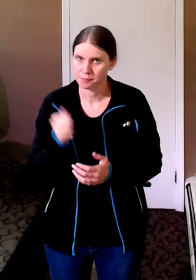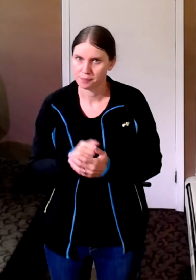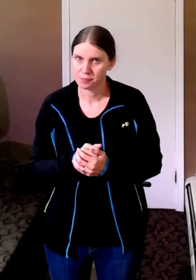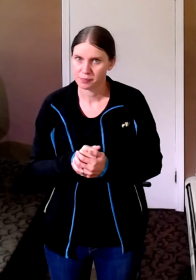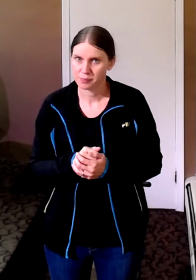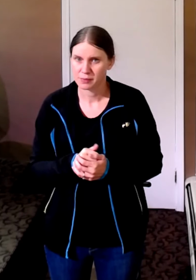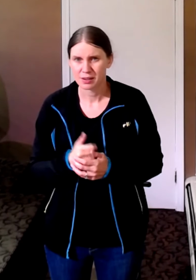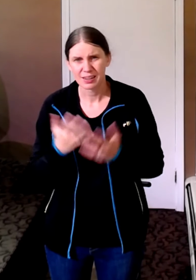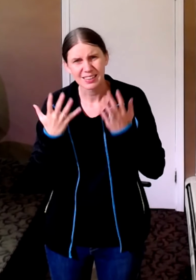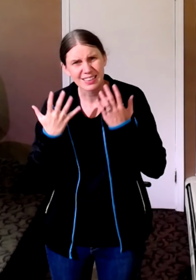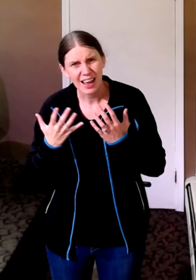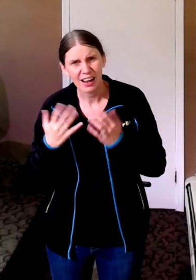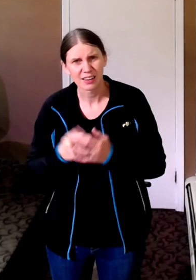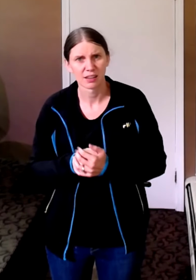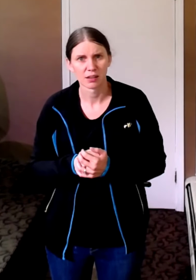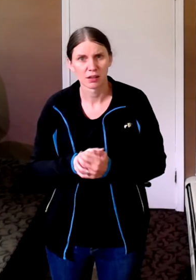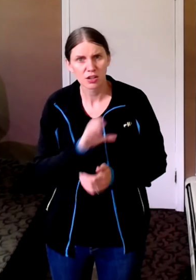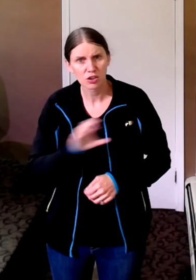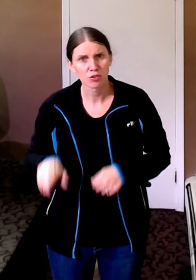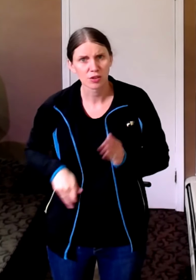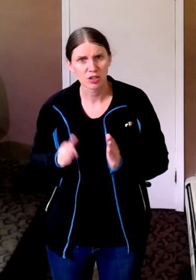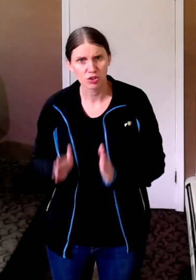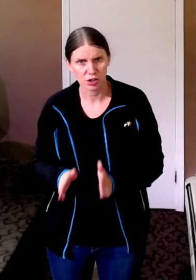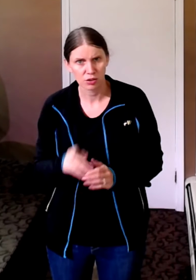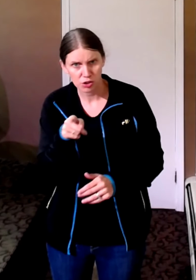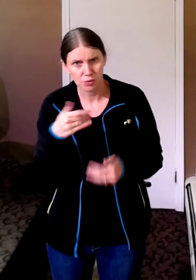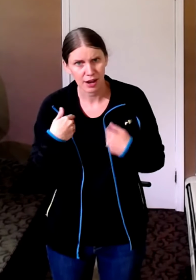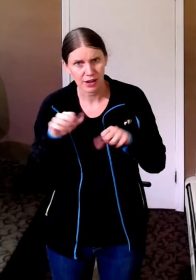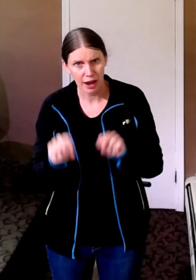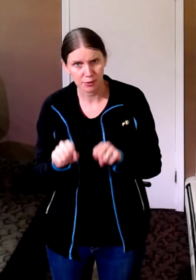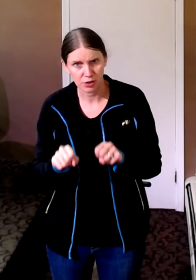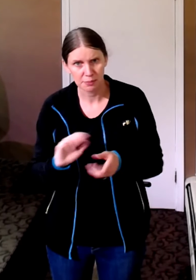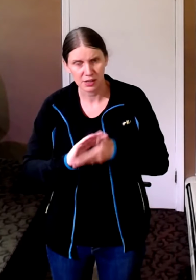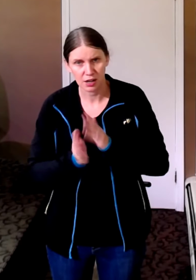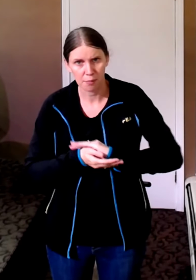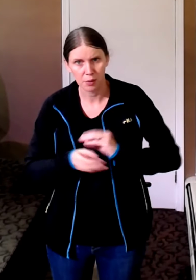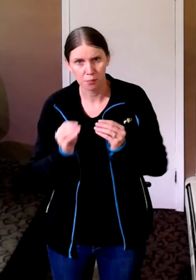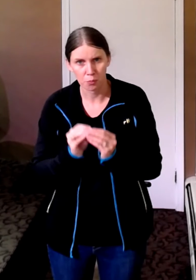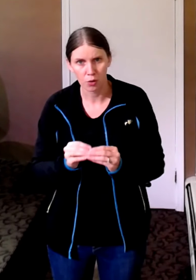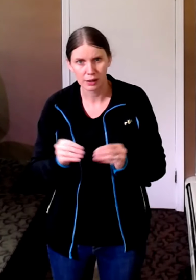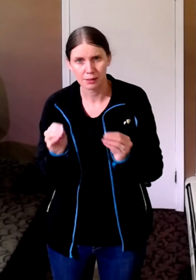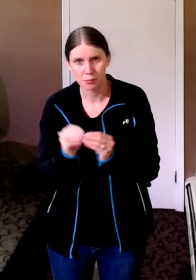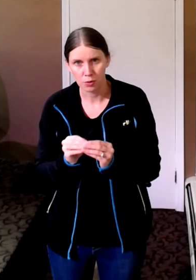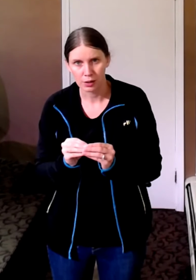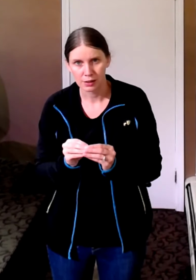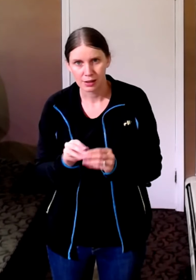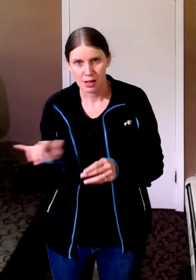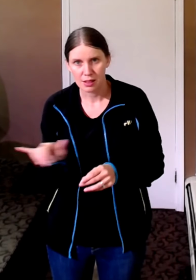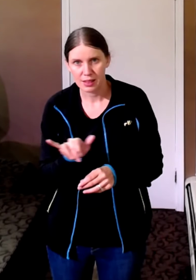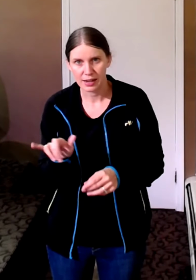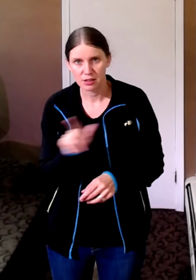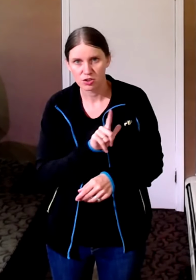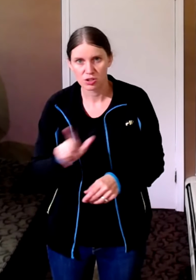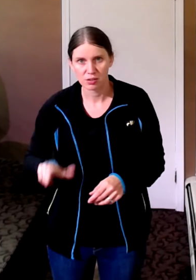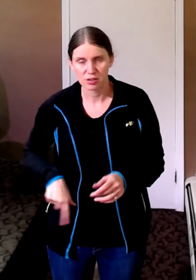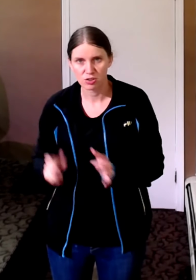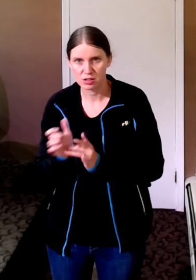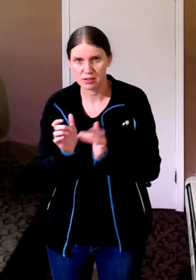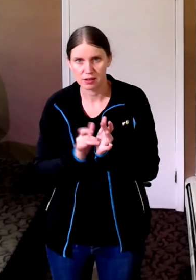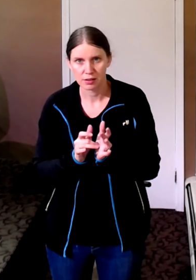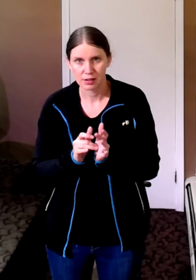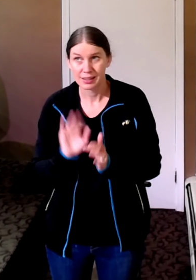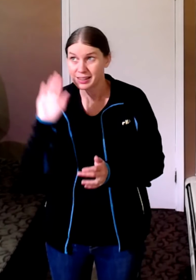How sad. And Christian, you have an opportunity to become more and more like the Lord Jesus Christ,